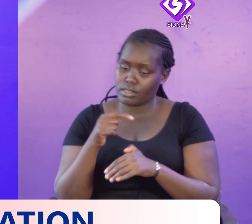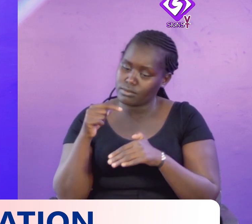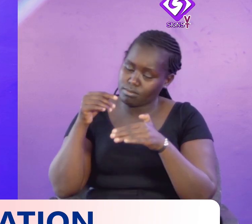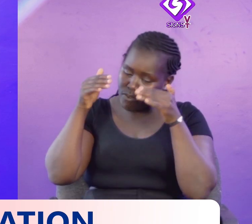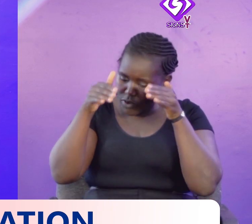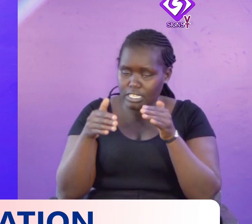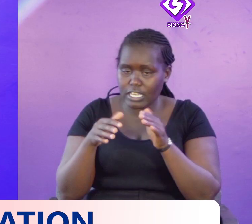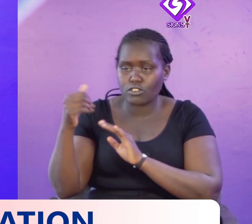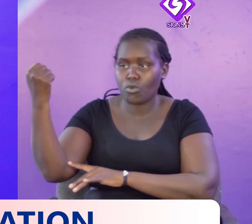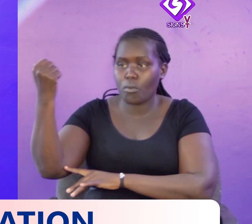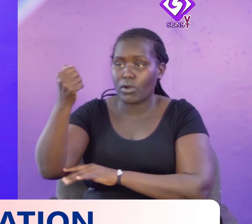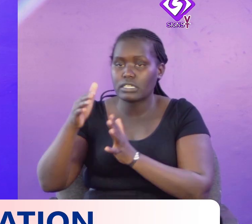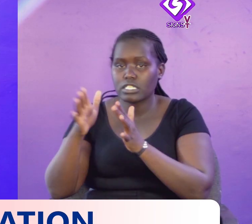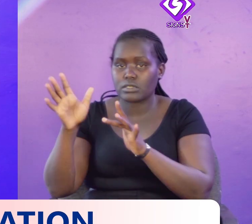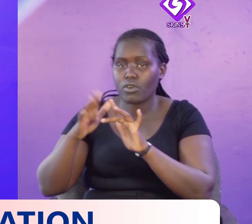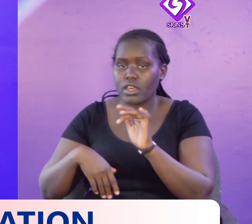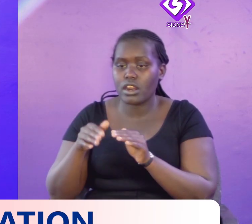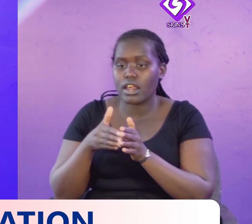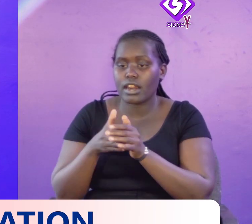politics more than leadership.